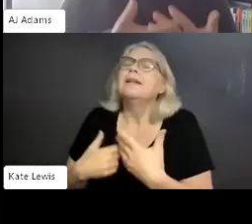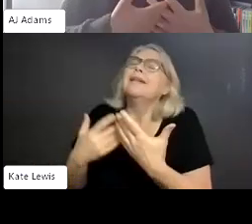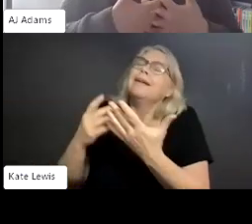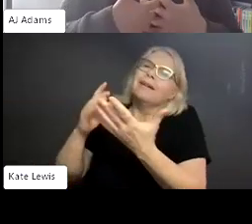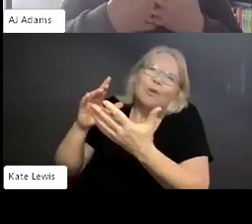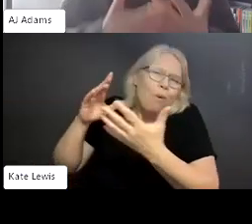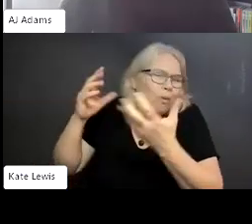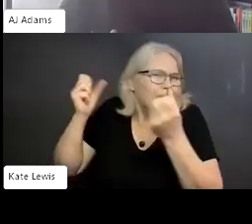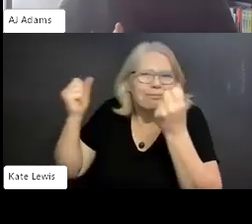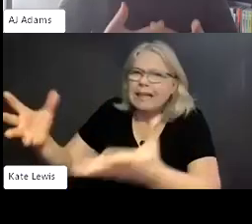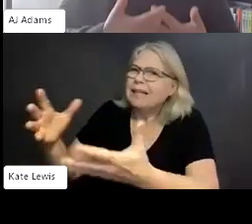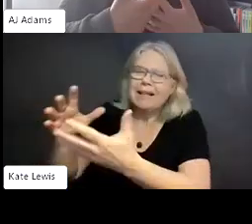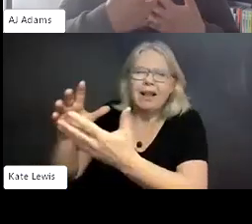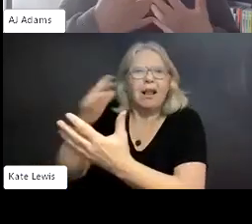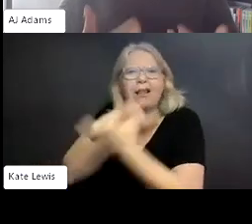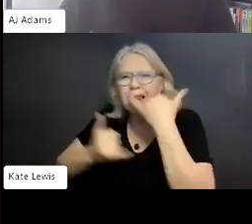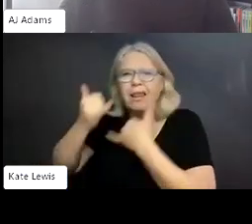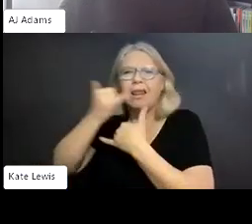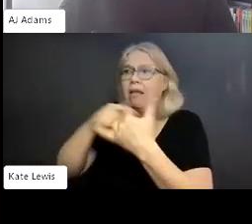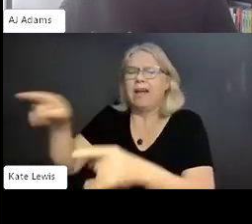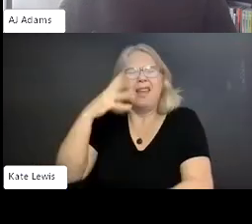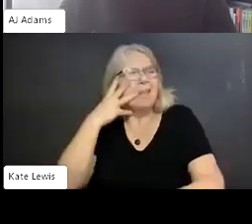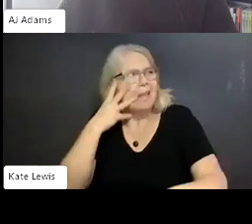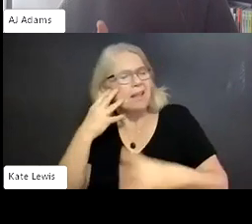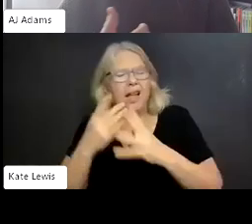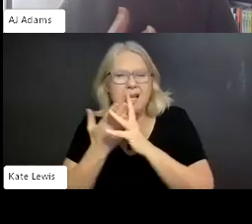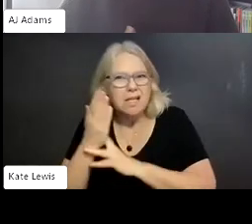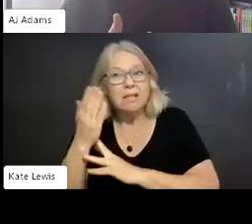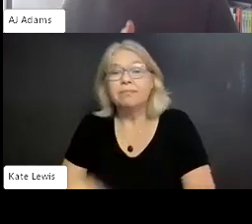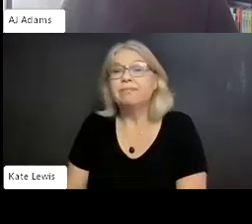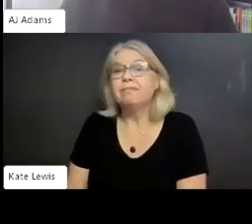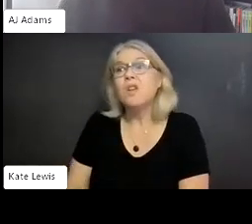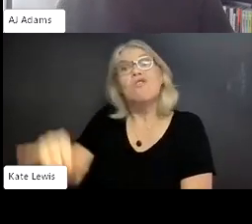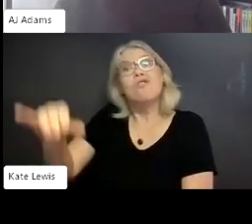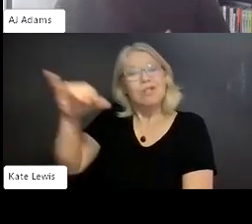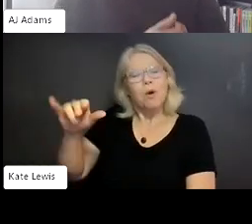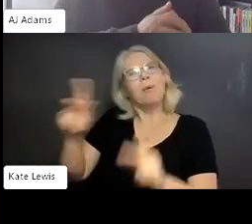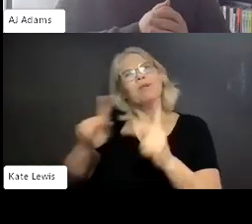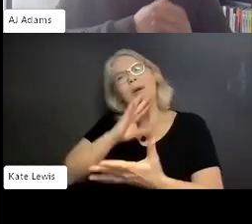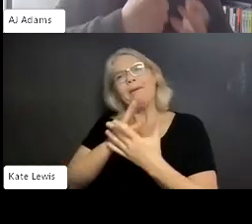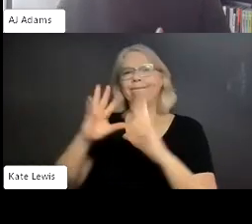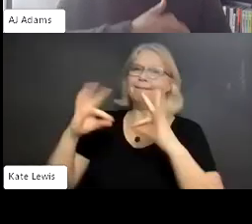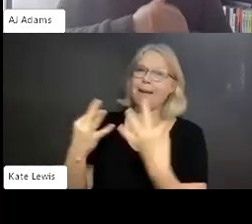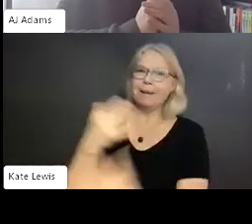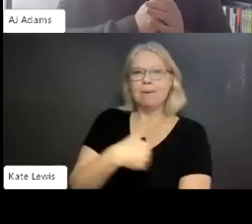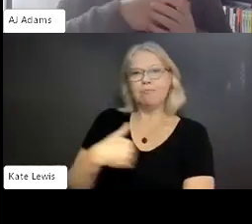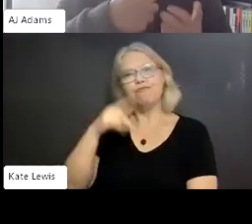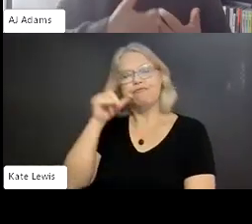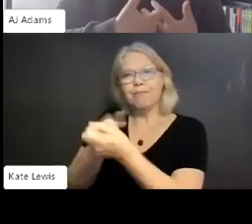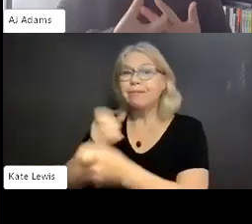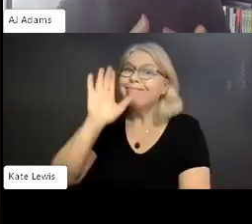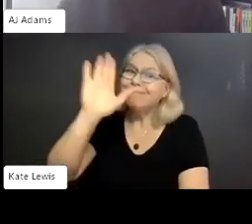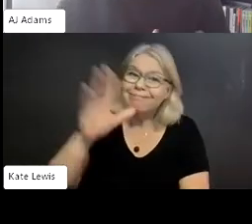is family members, sometimes also called found family, who are chosen intentionally to be family. Those